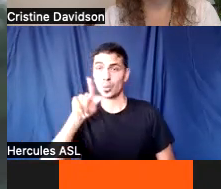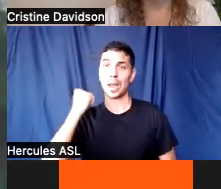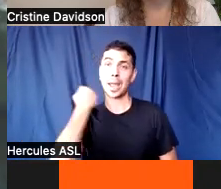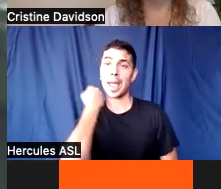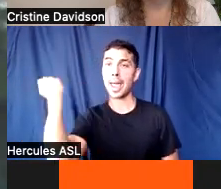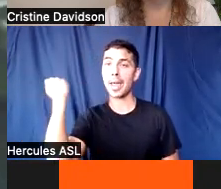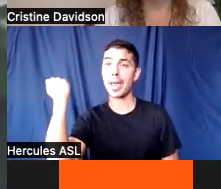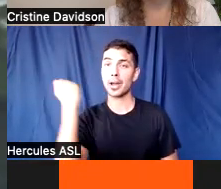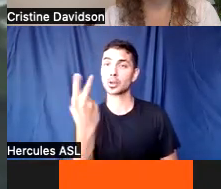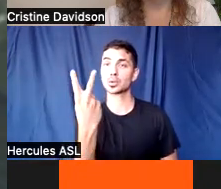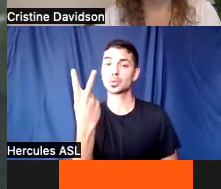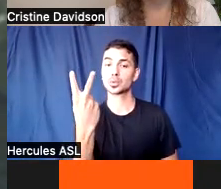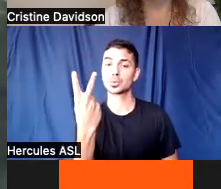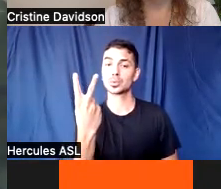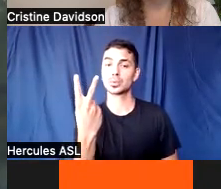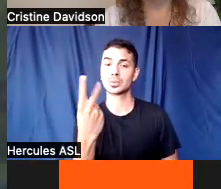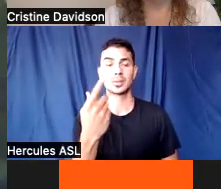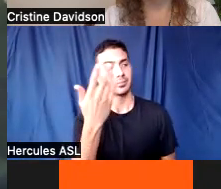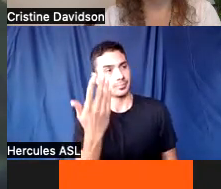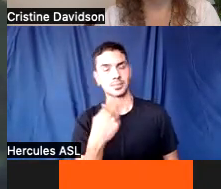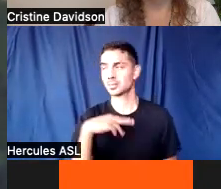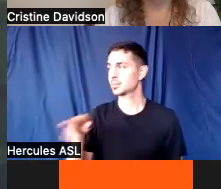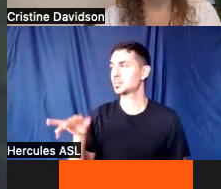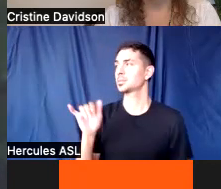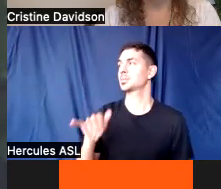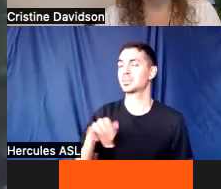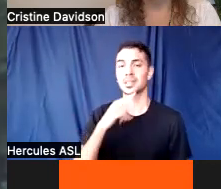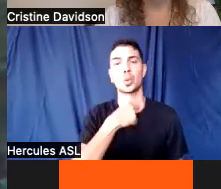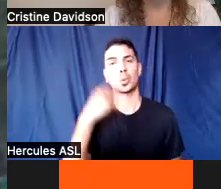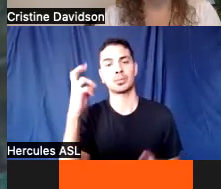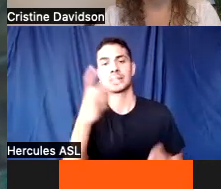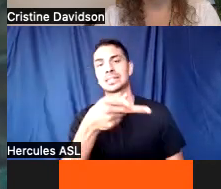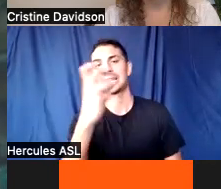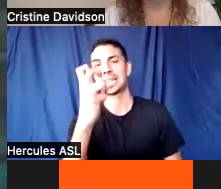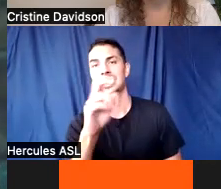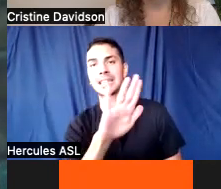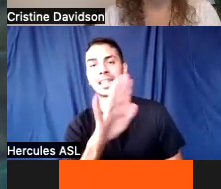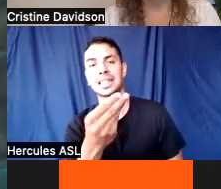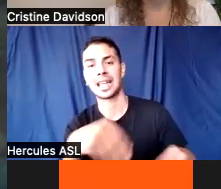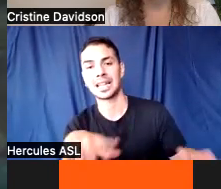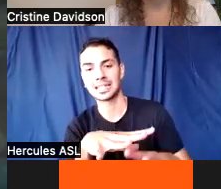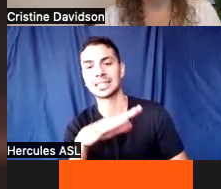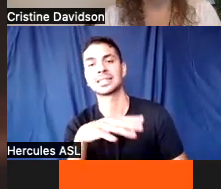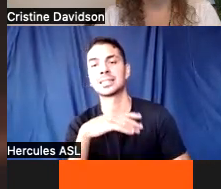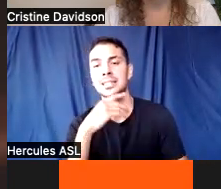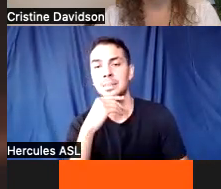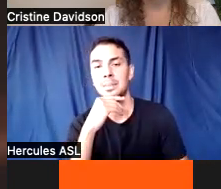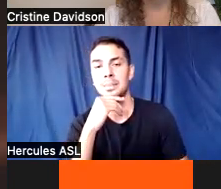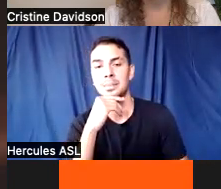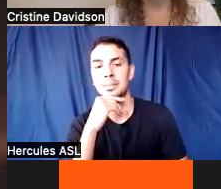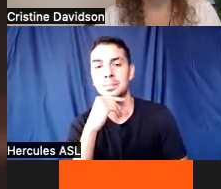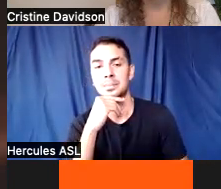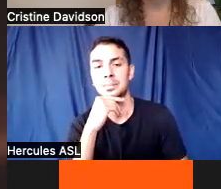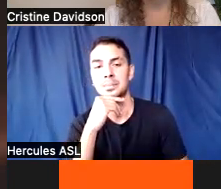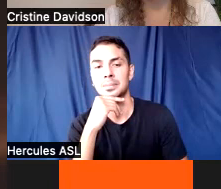their land and they want it back. In the simplest terms, the doctrine of discovery is the idea under international law that